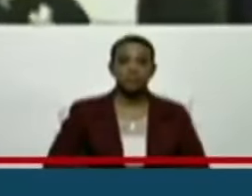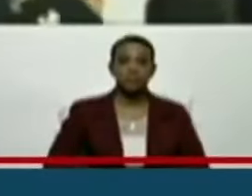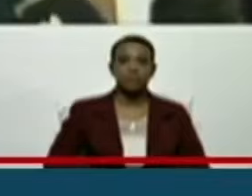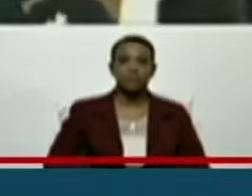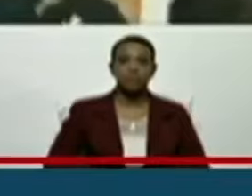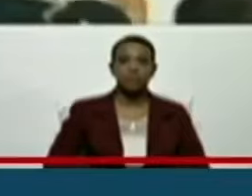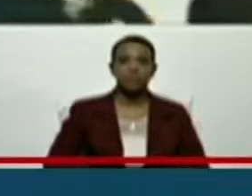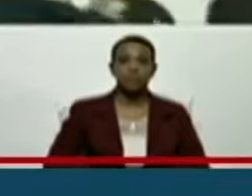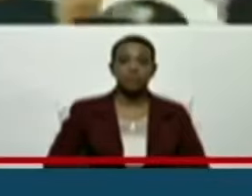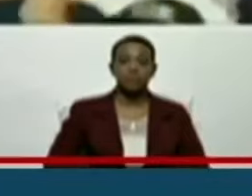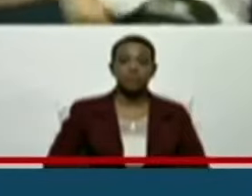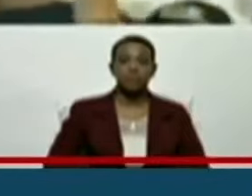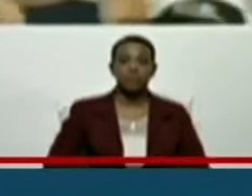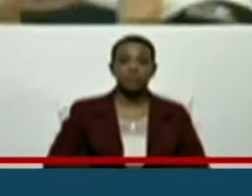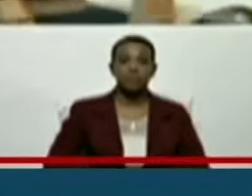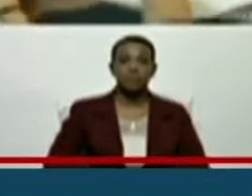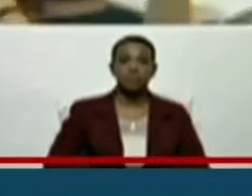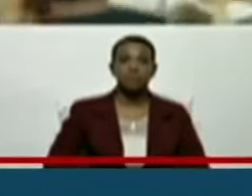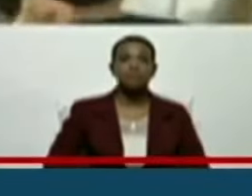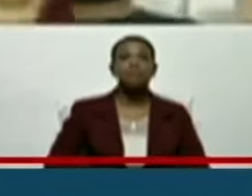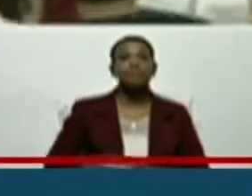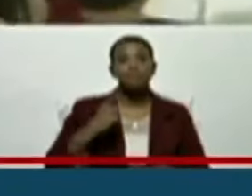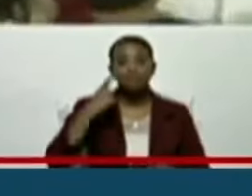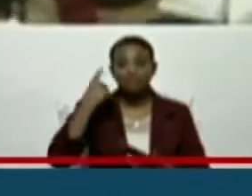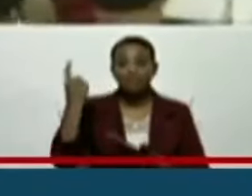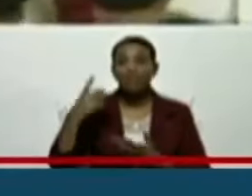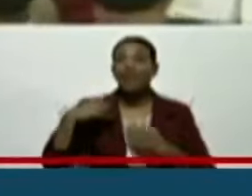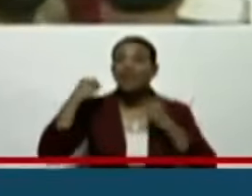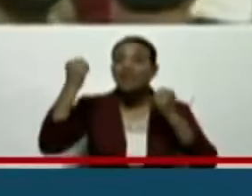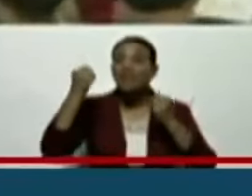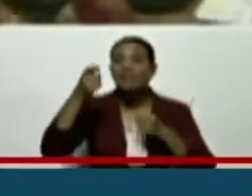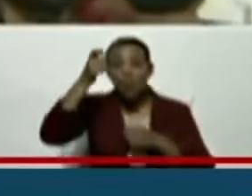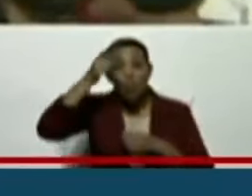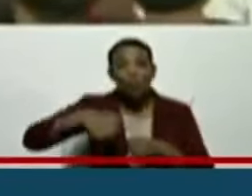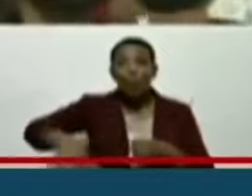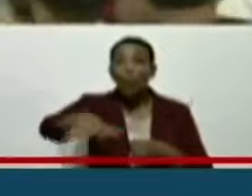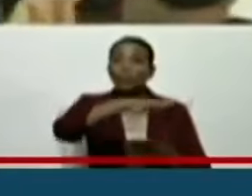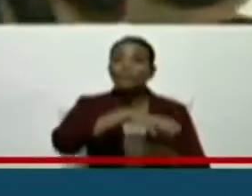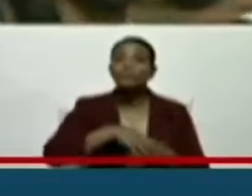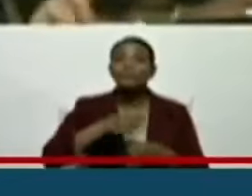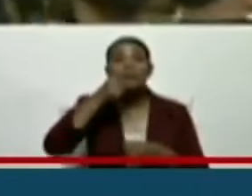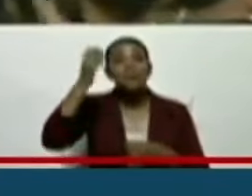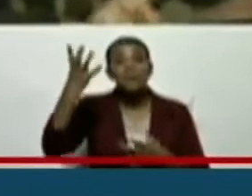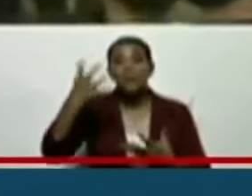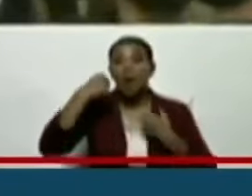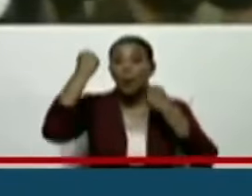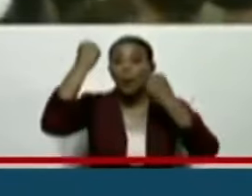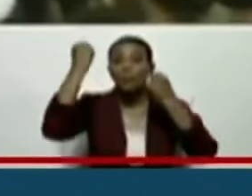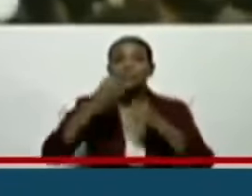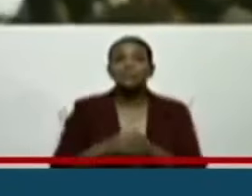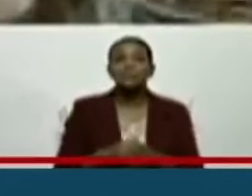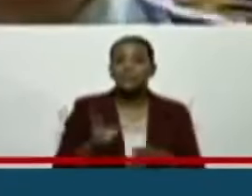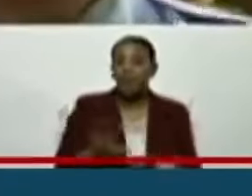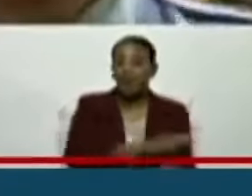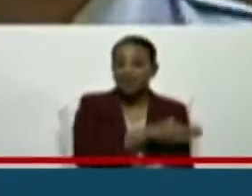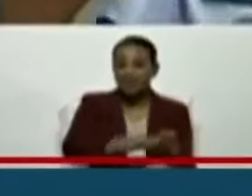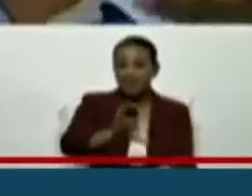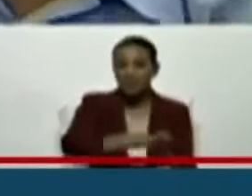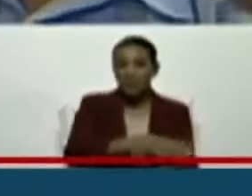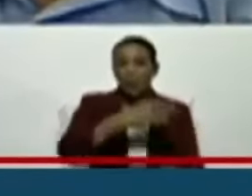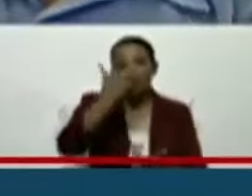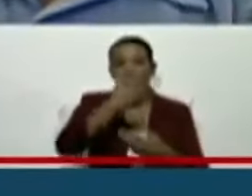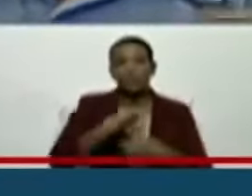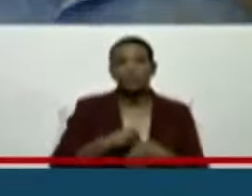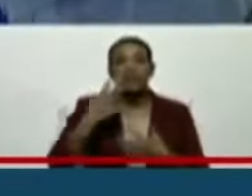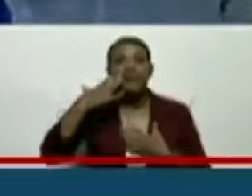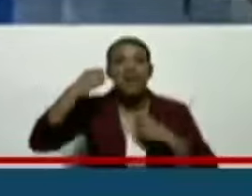where he praised the leading participation of the youth and highlighted that the great political leaders of today were born from that